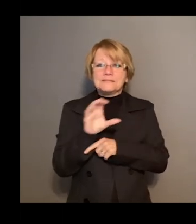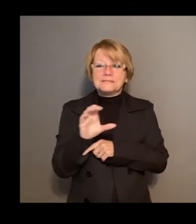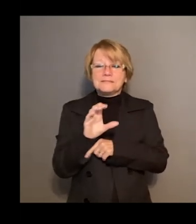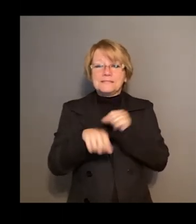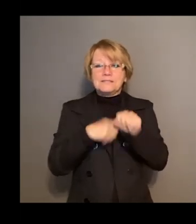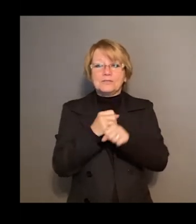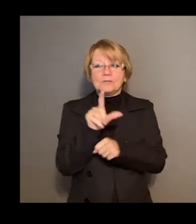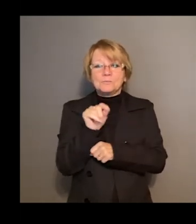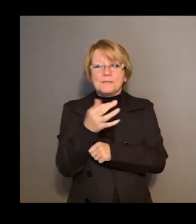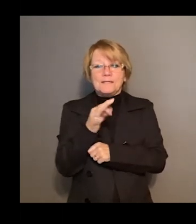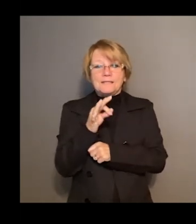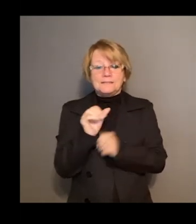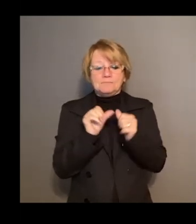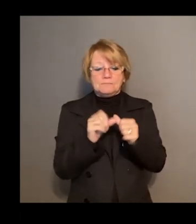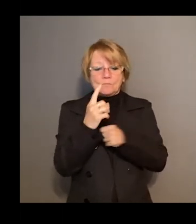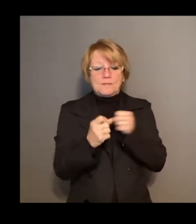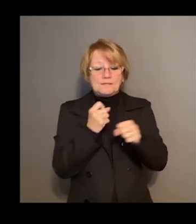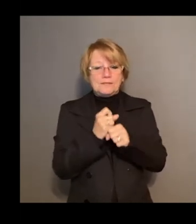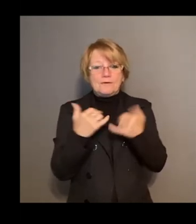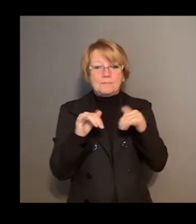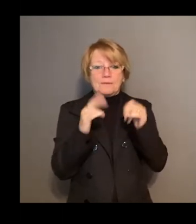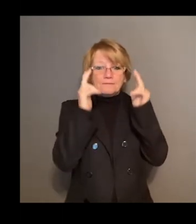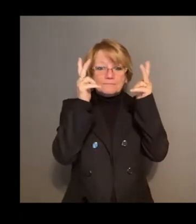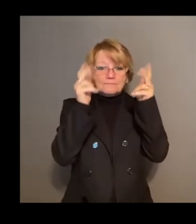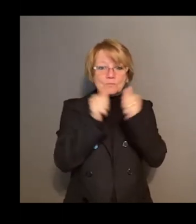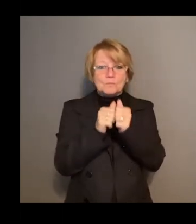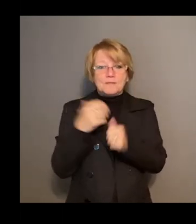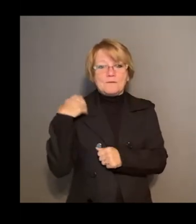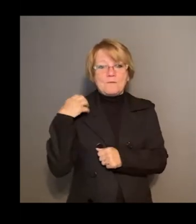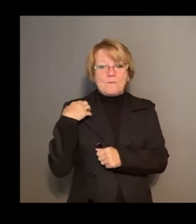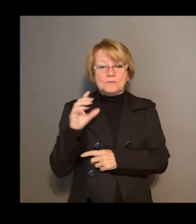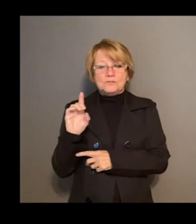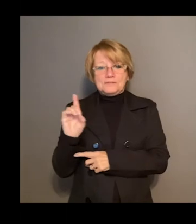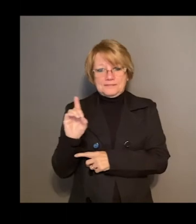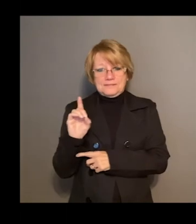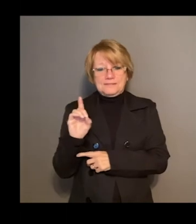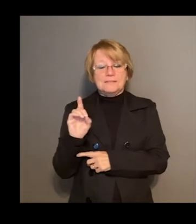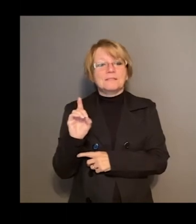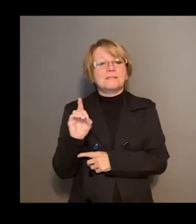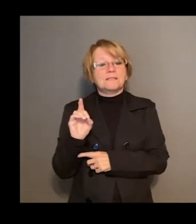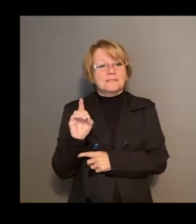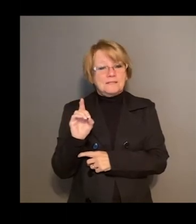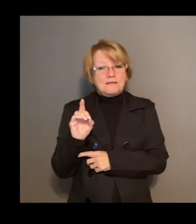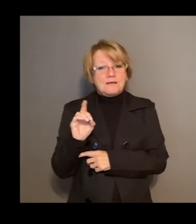I attended BCC for 1 year in 2019, and I played for Coach D.